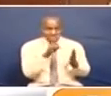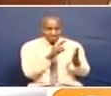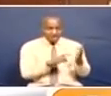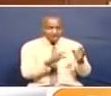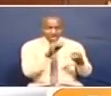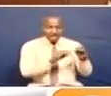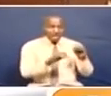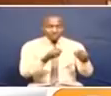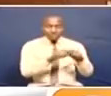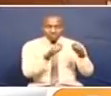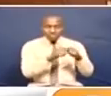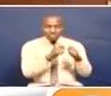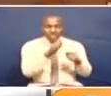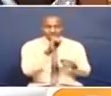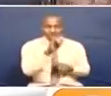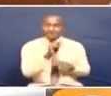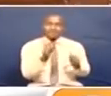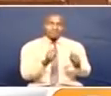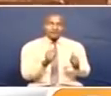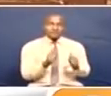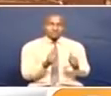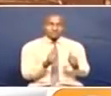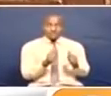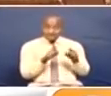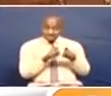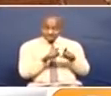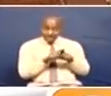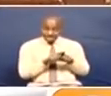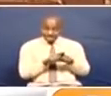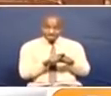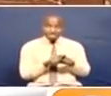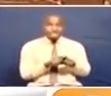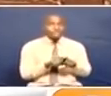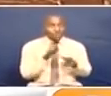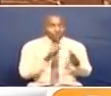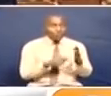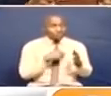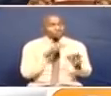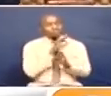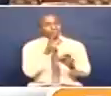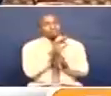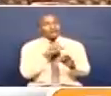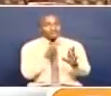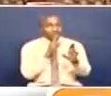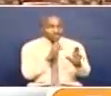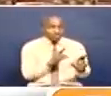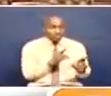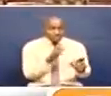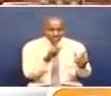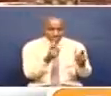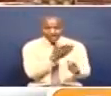Election Offences Act. And what is worse, Jeff, and what surprises me, there's a report already in the